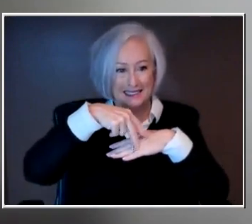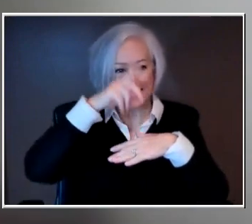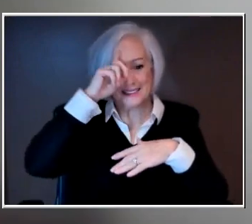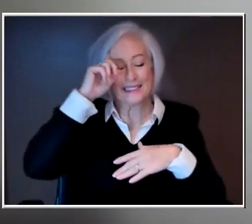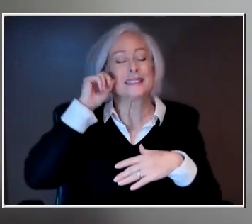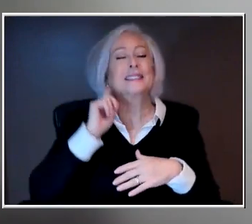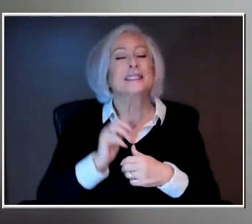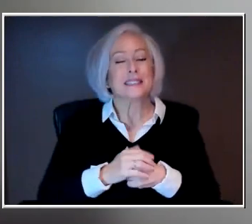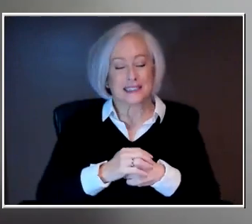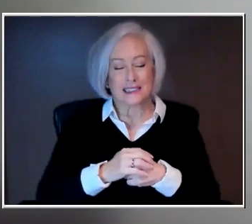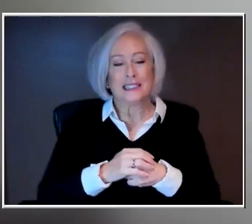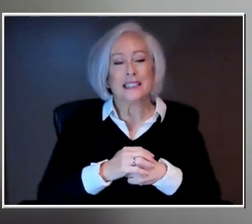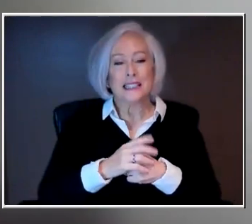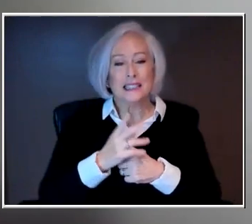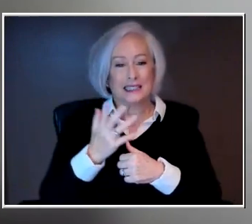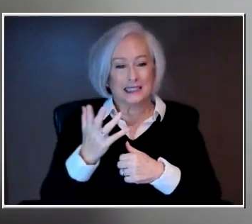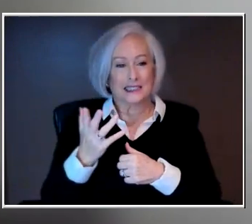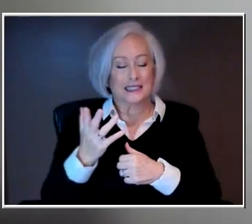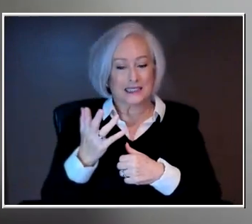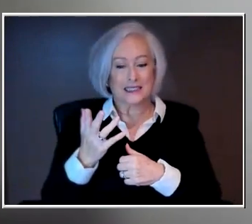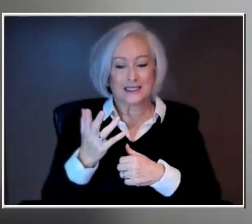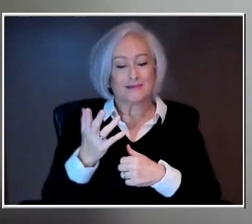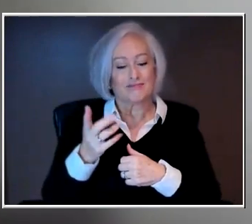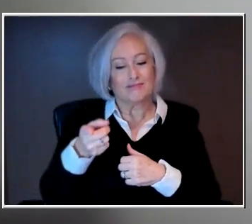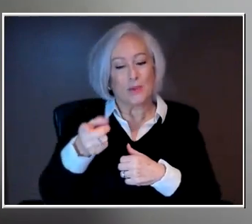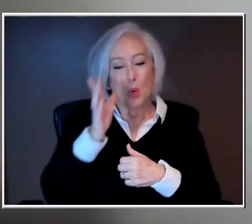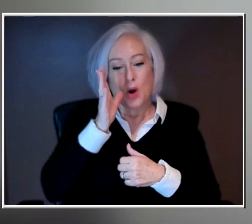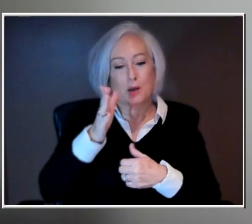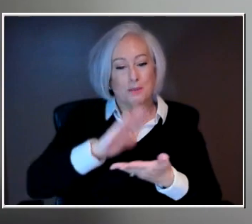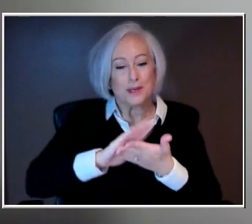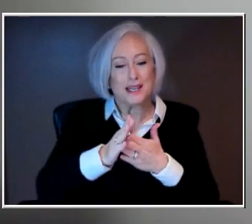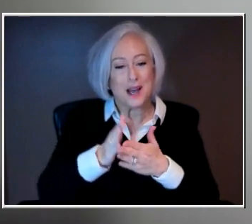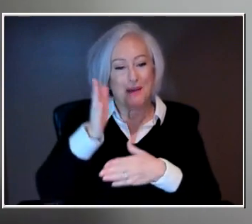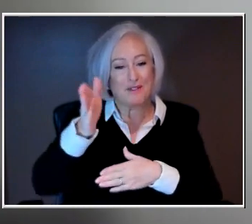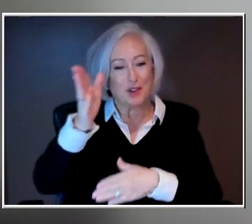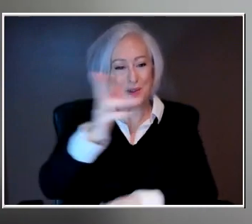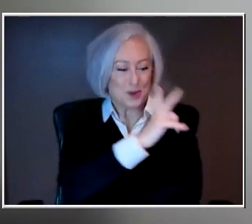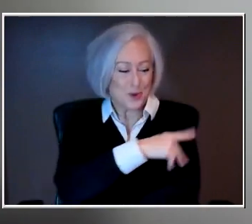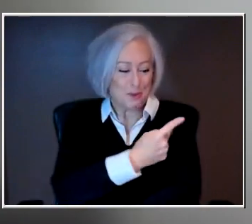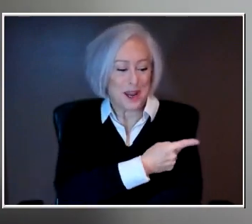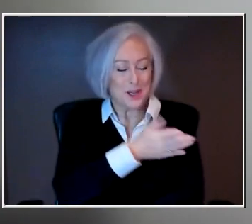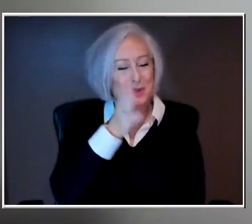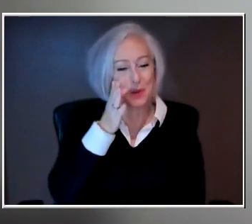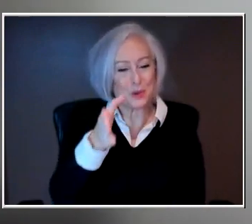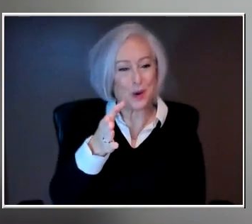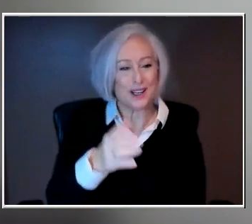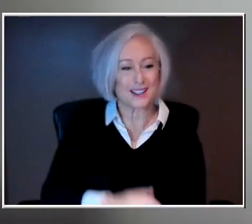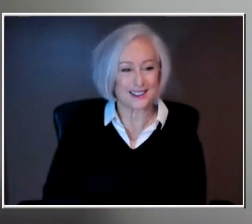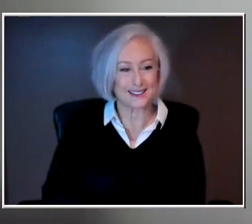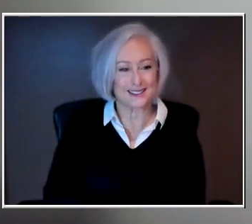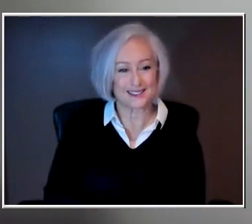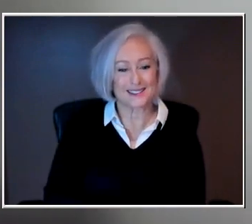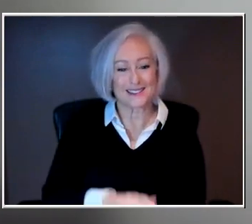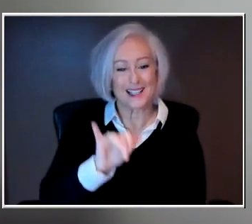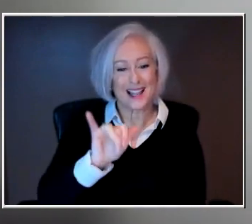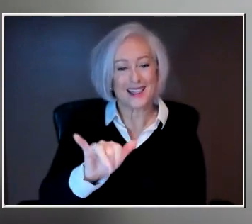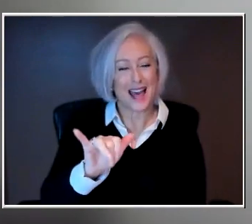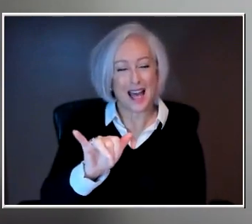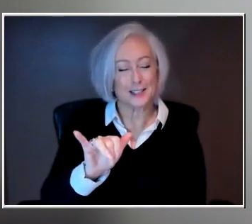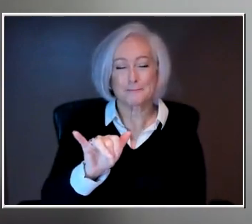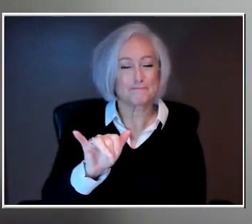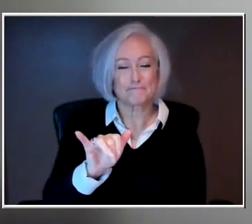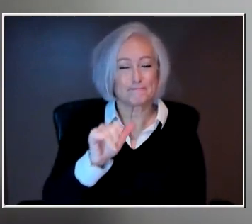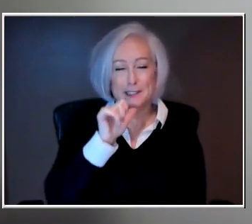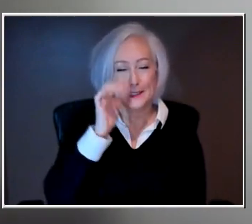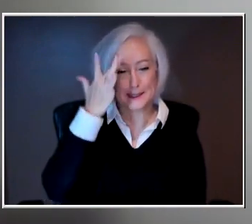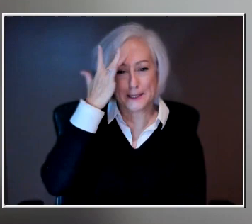stands as future patients, because that's where that kind of thing is going. It's just going to